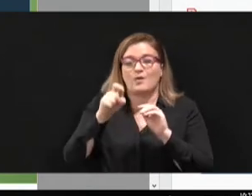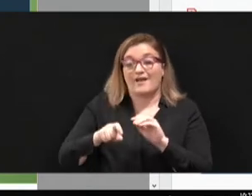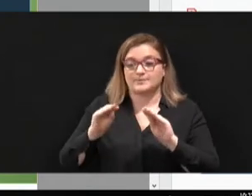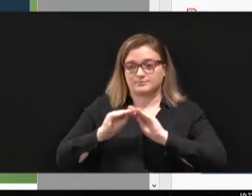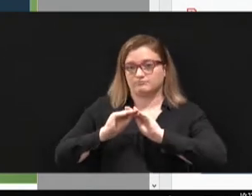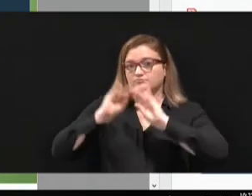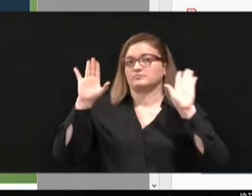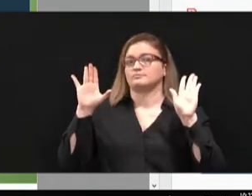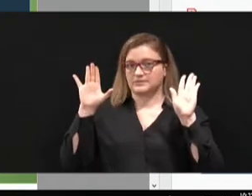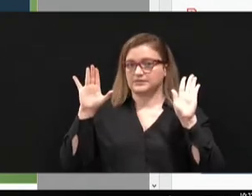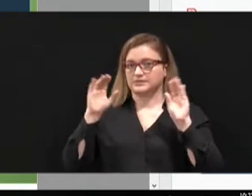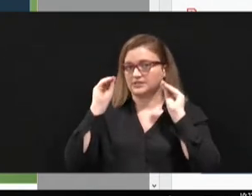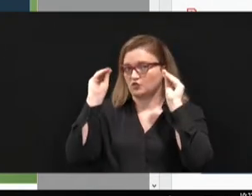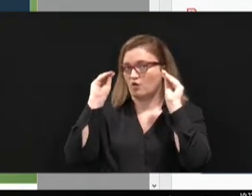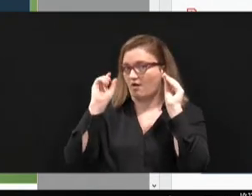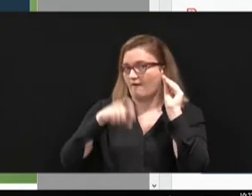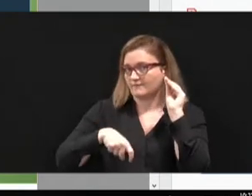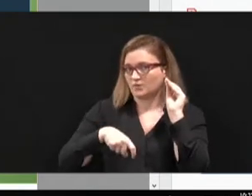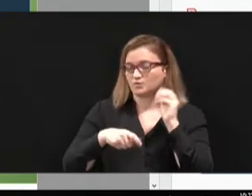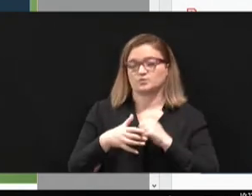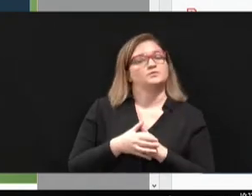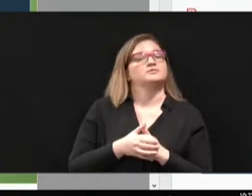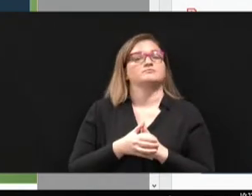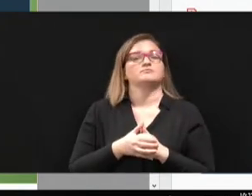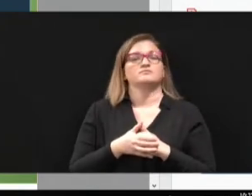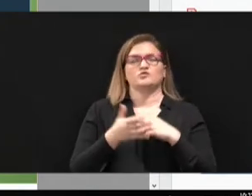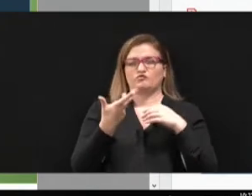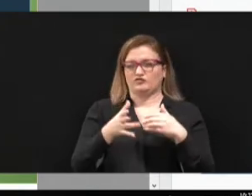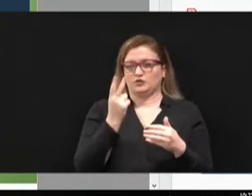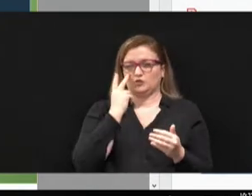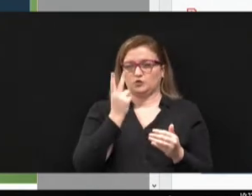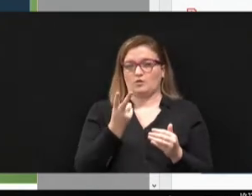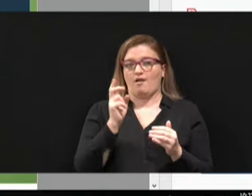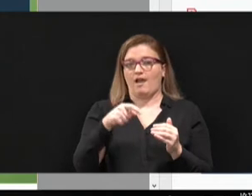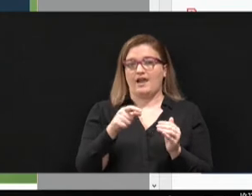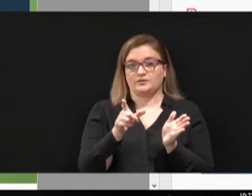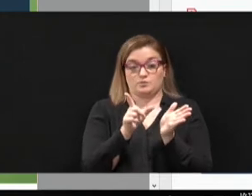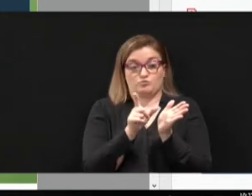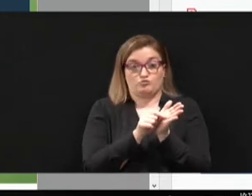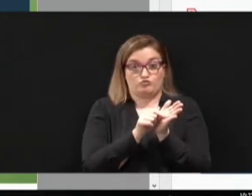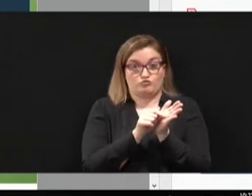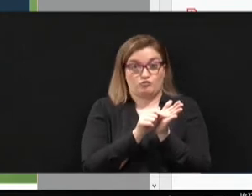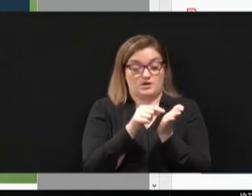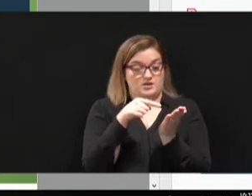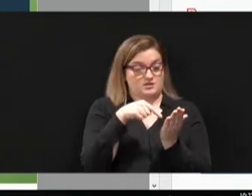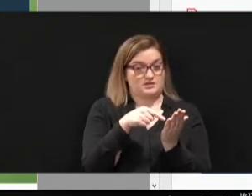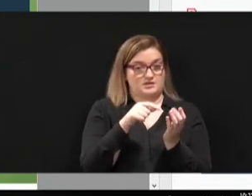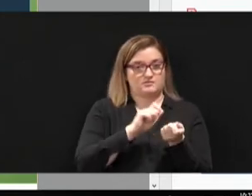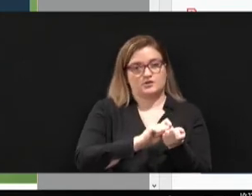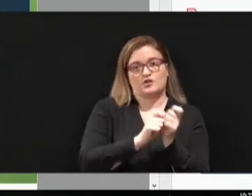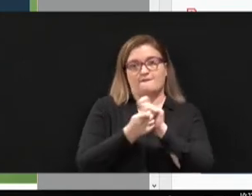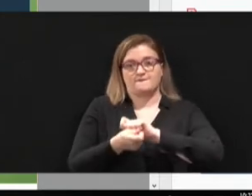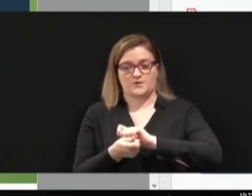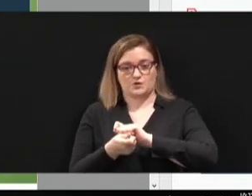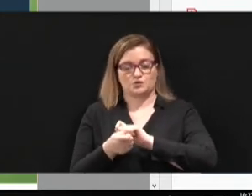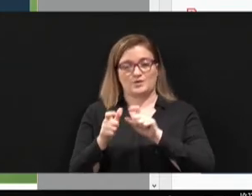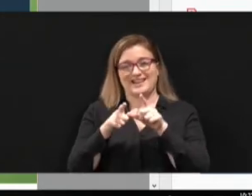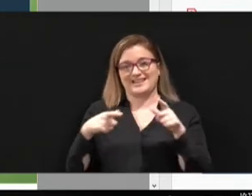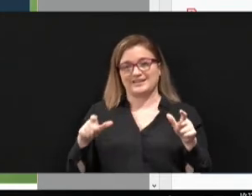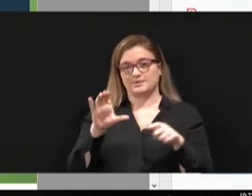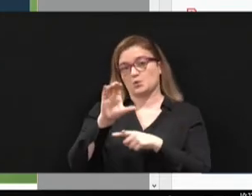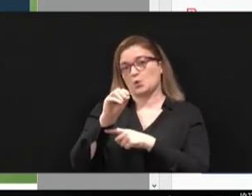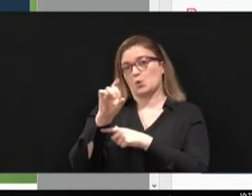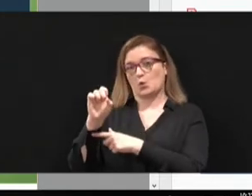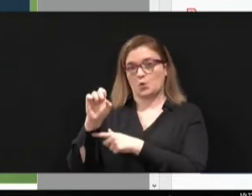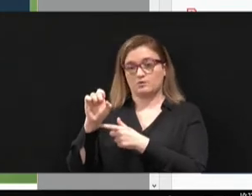As you just saw, we have to take the print and convert it into a linguistic code. And if